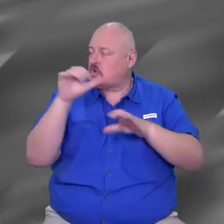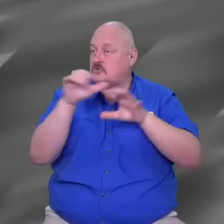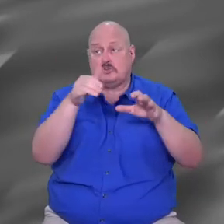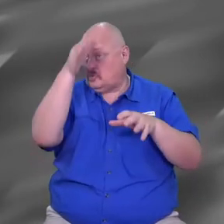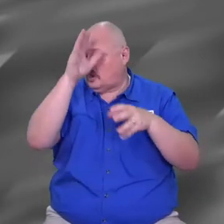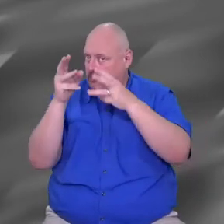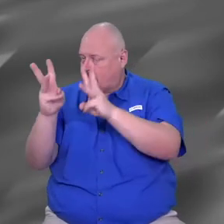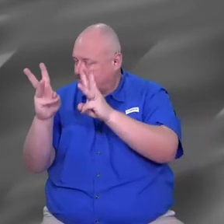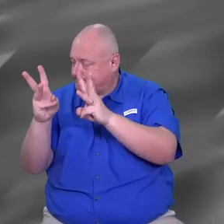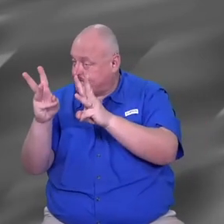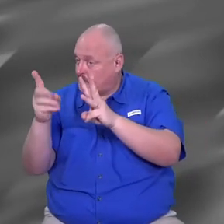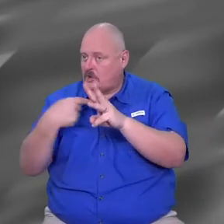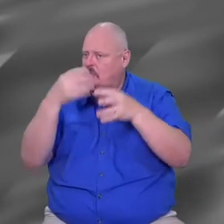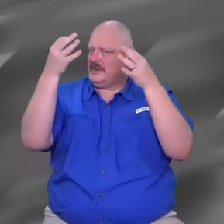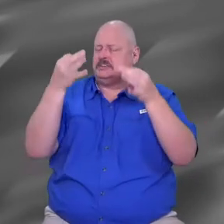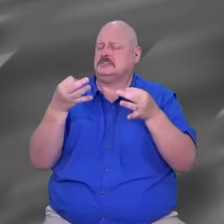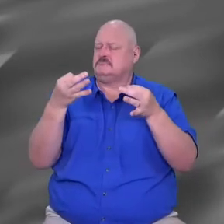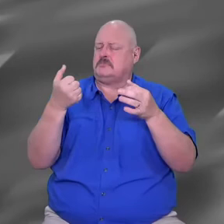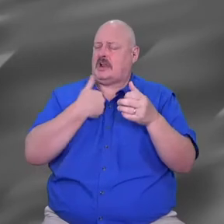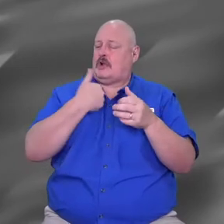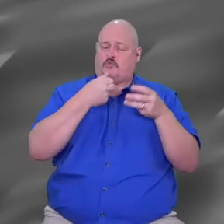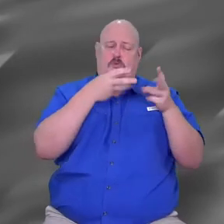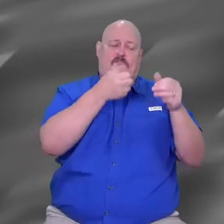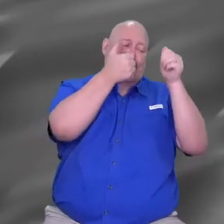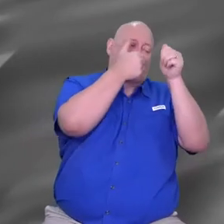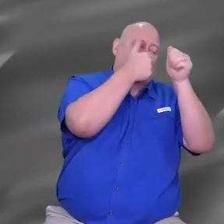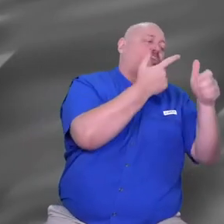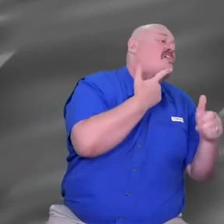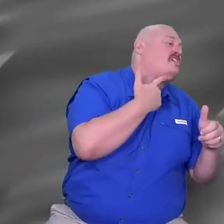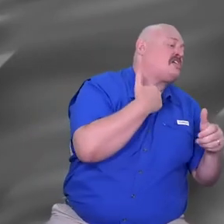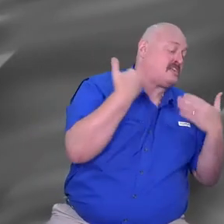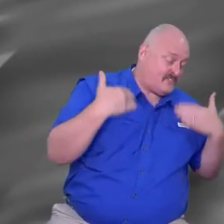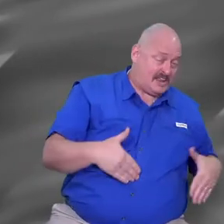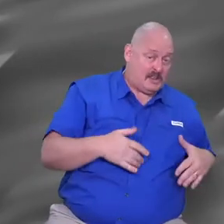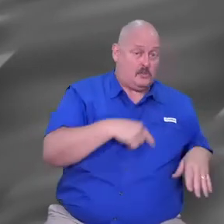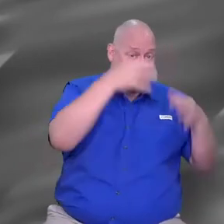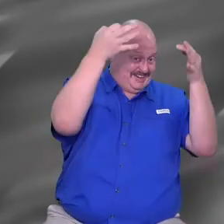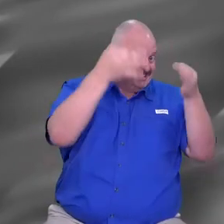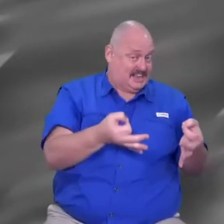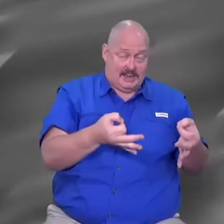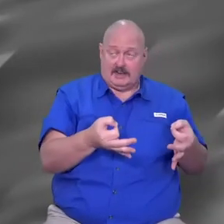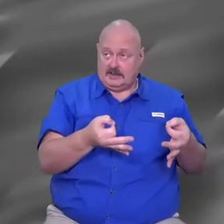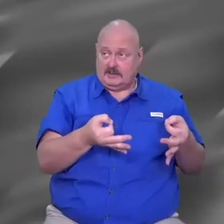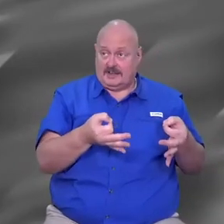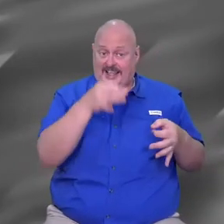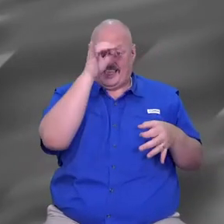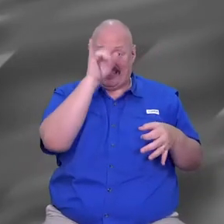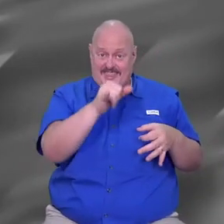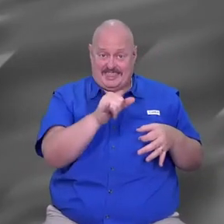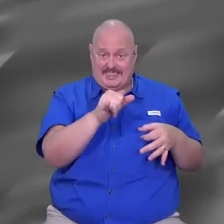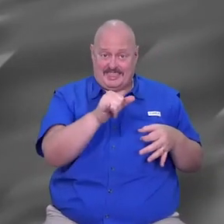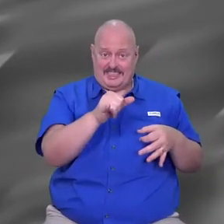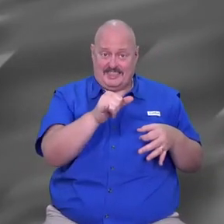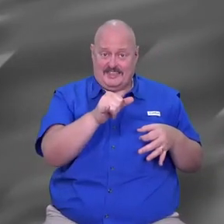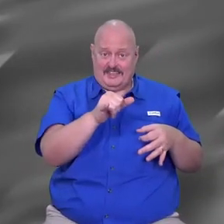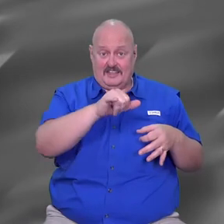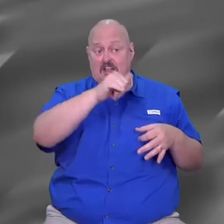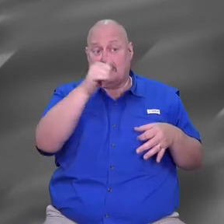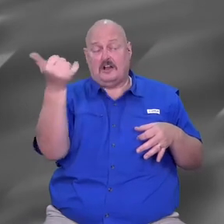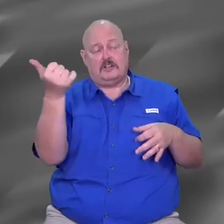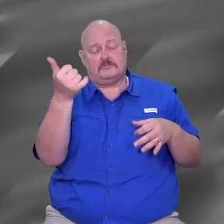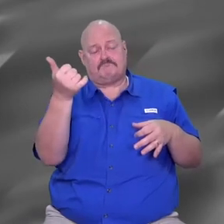way, when we make a decision to follow the lust of the flesh, when we decide that which is, quote, on the proverbial other side